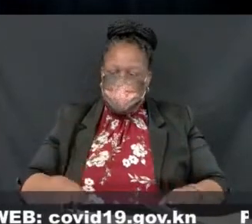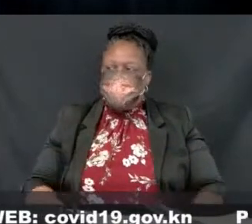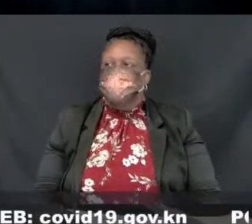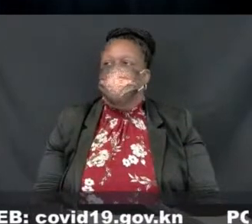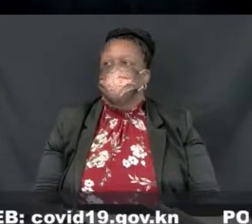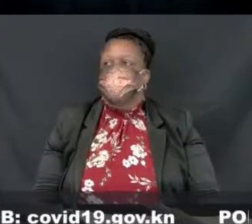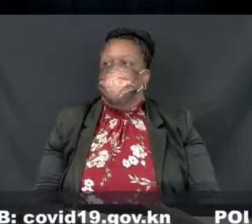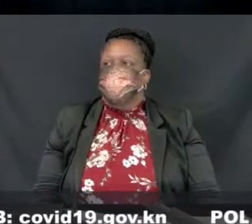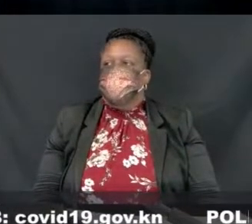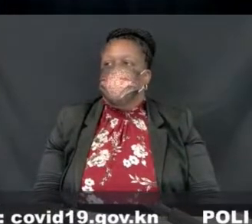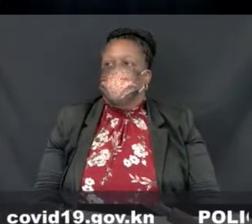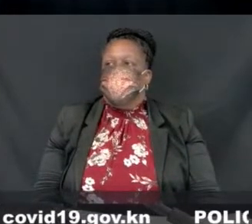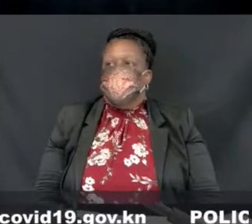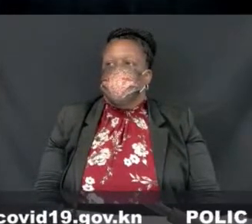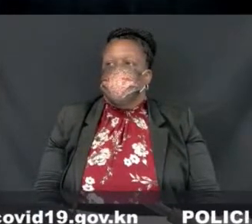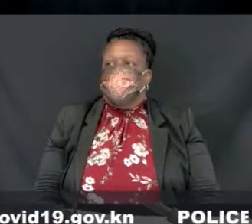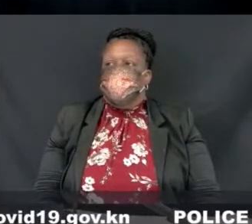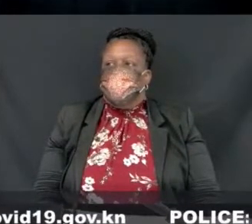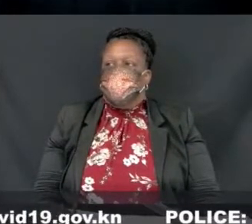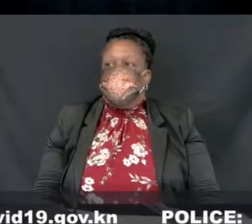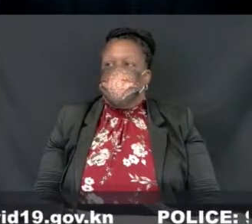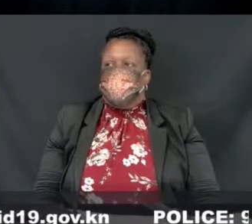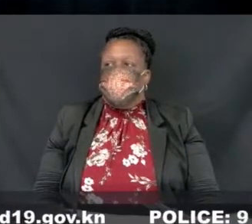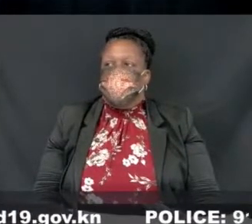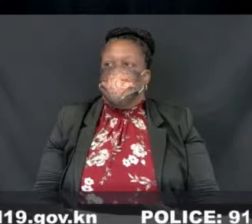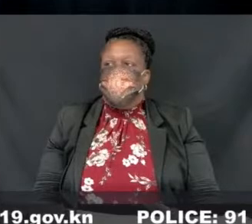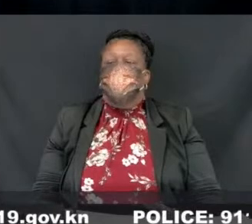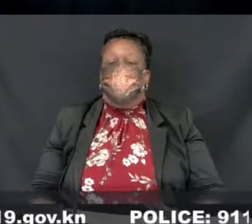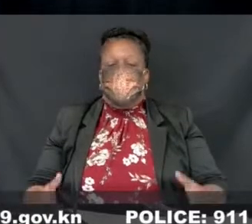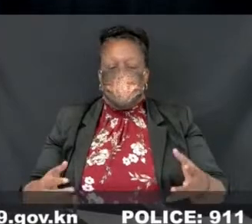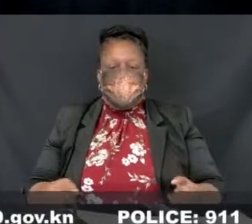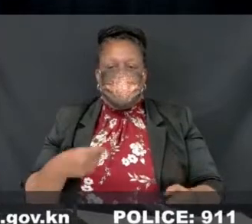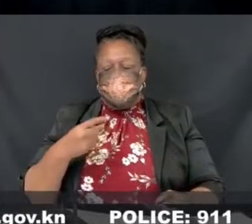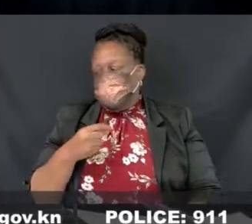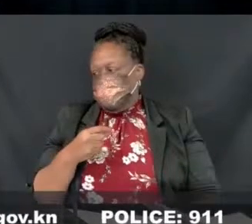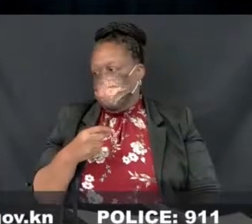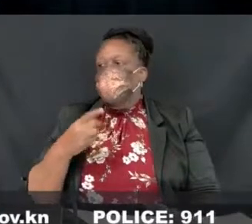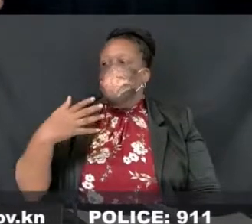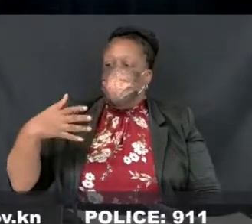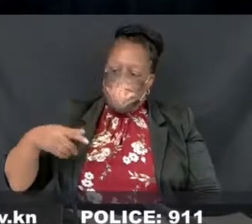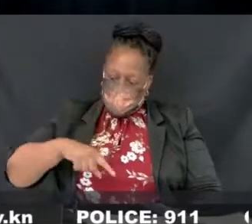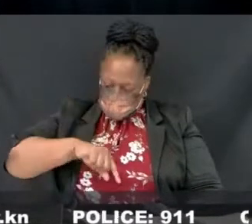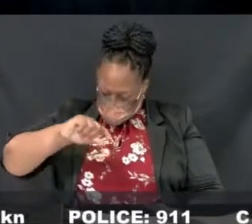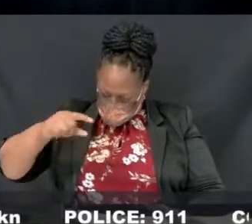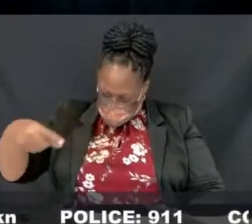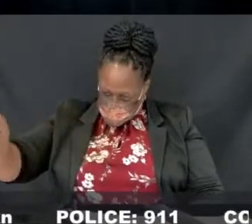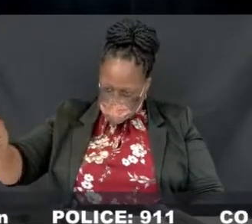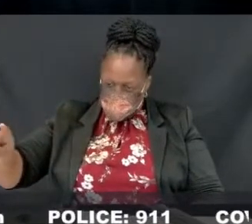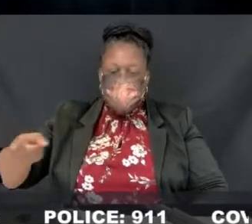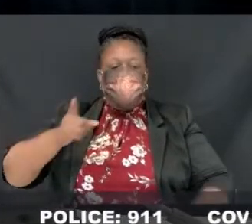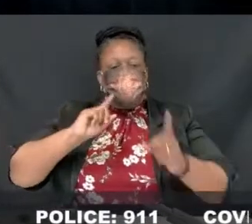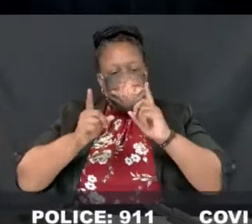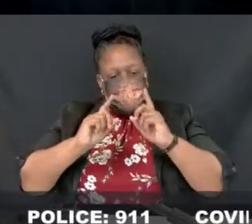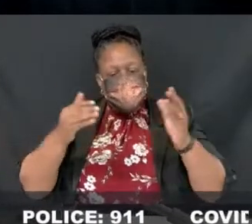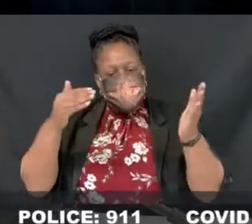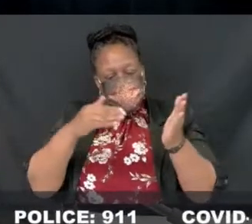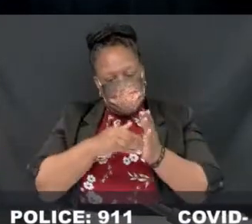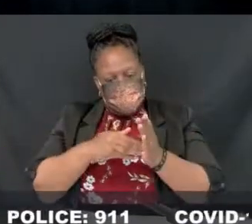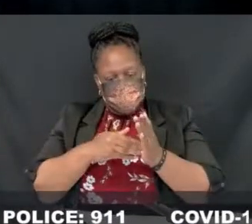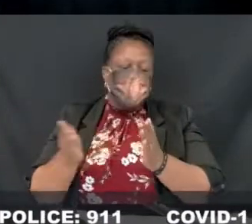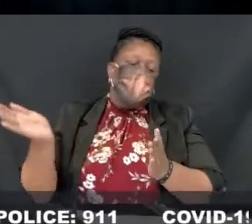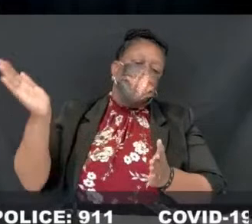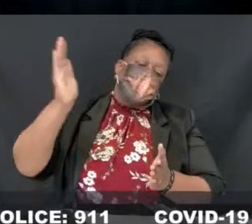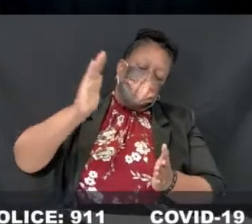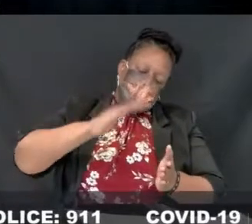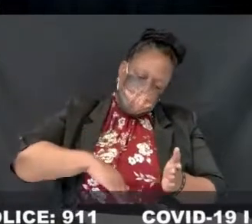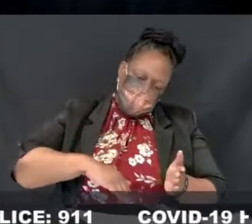or sometimes cabinet will say to us, well, go back, do some further research, and then come back to us with